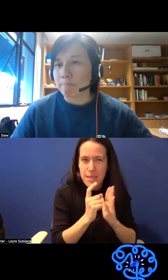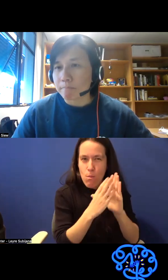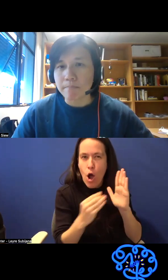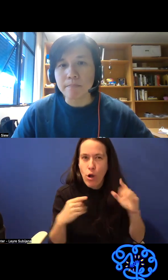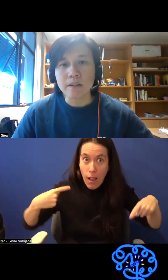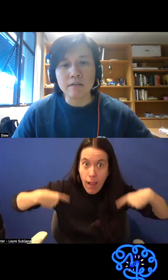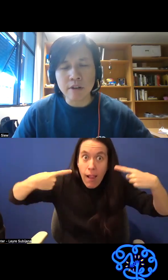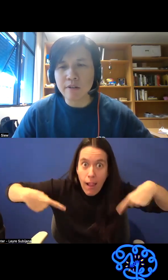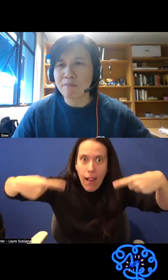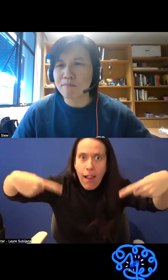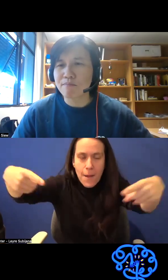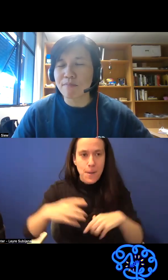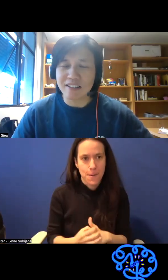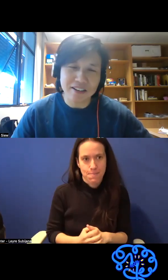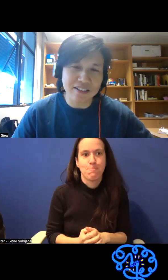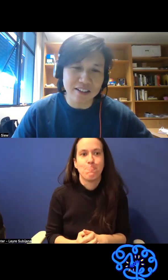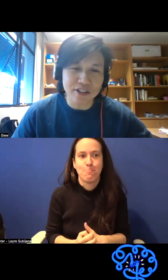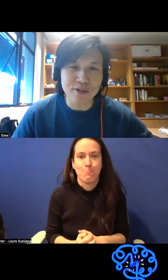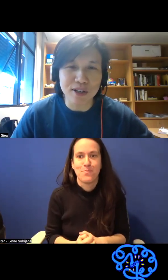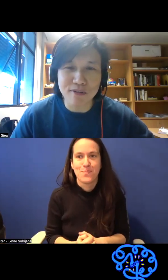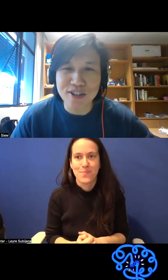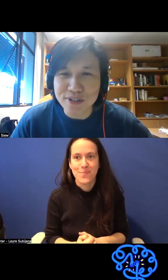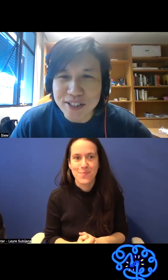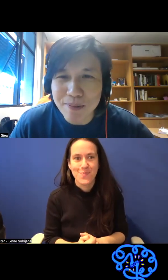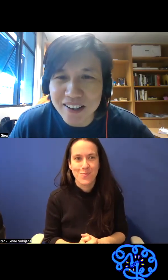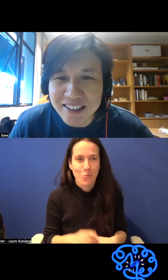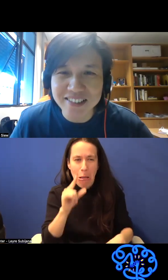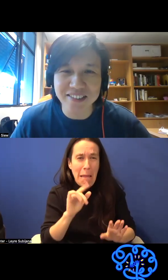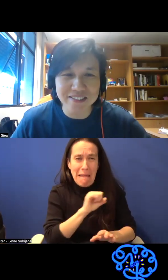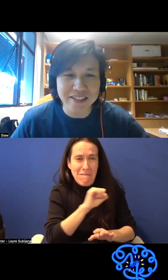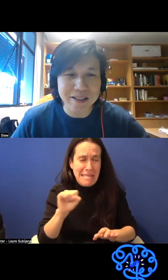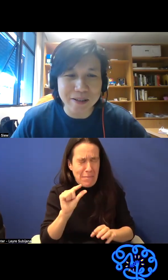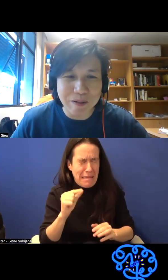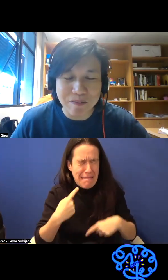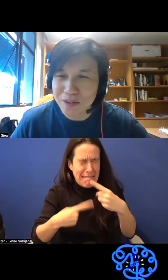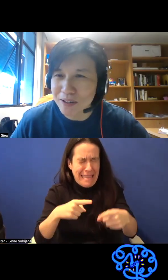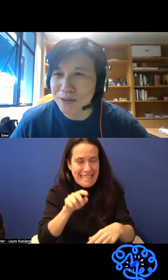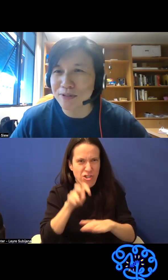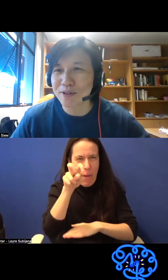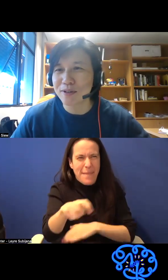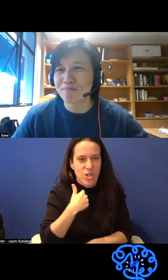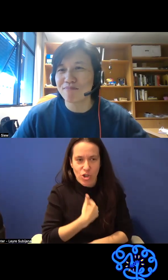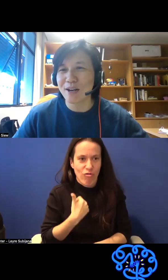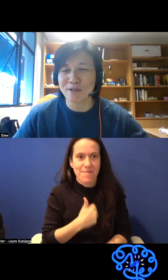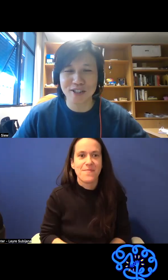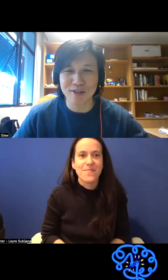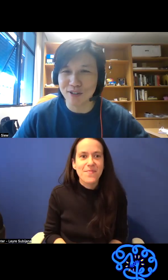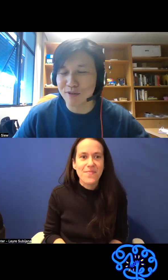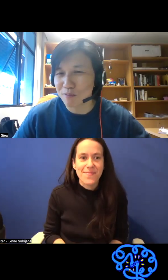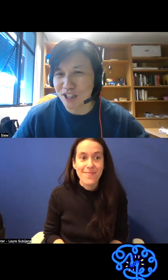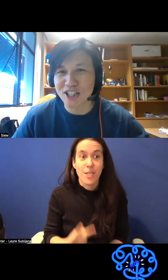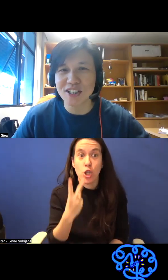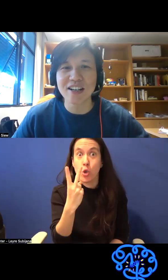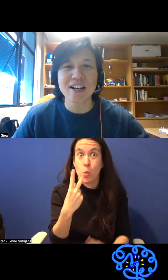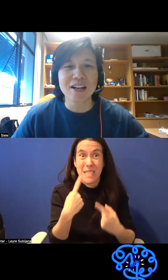Um, very I think I'll just quickly run through this part here. So the the two different networks give a